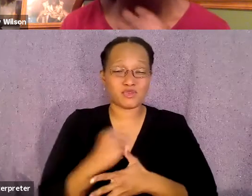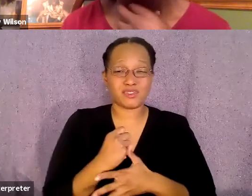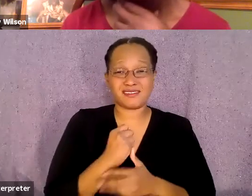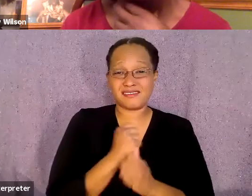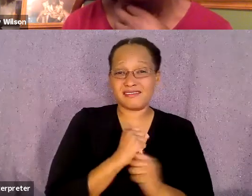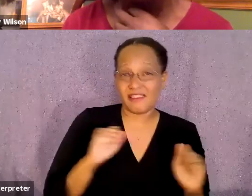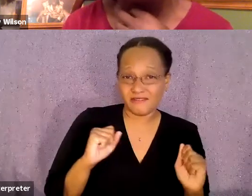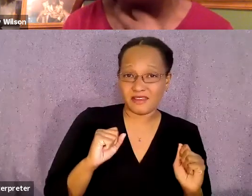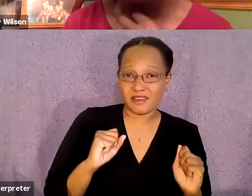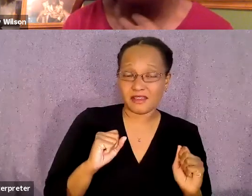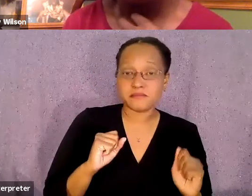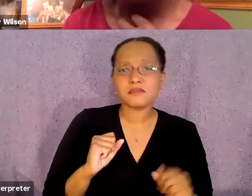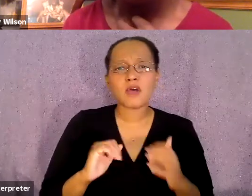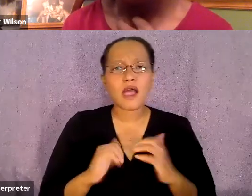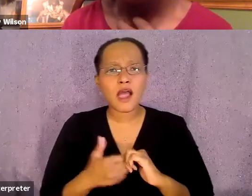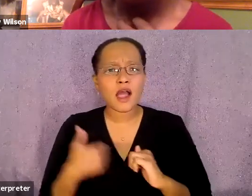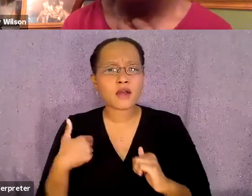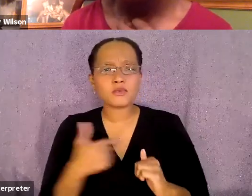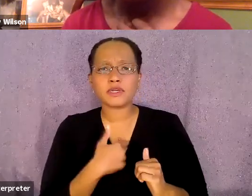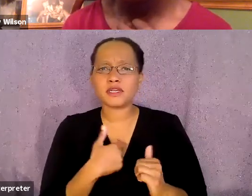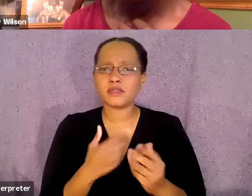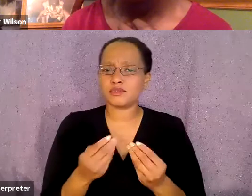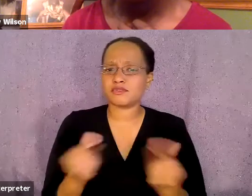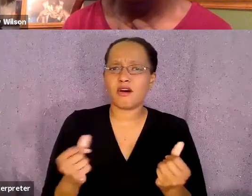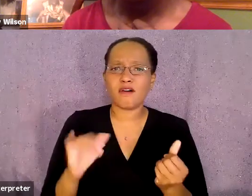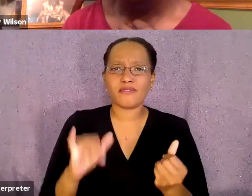have learned to resolve this contradictory stance?